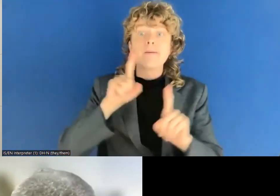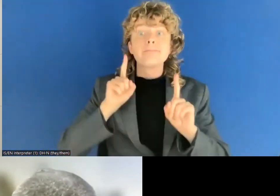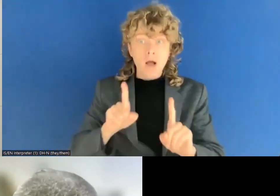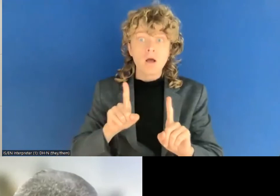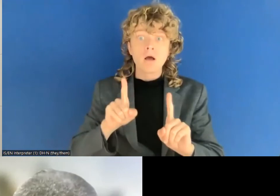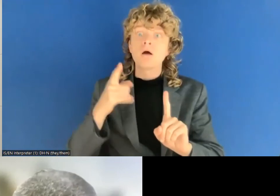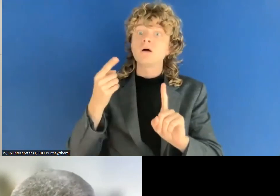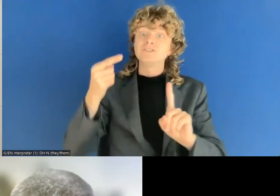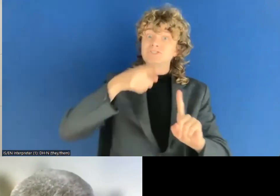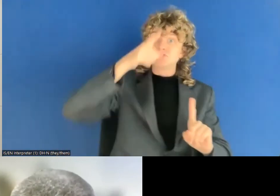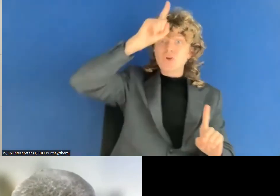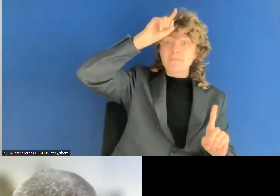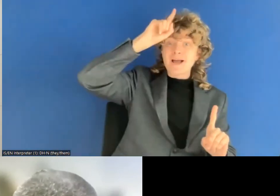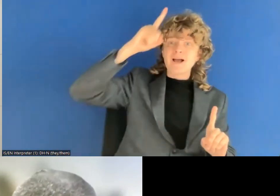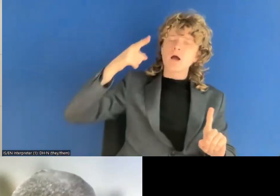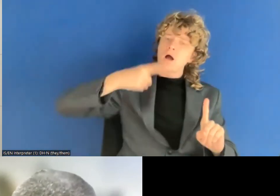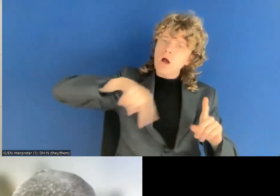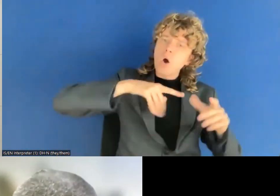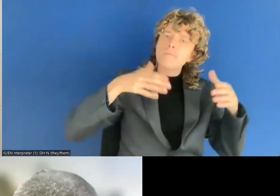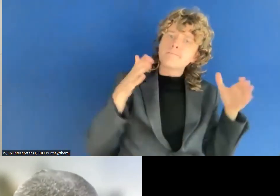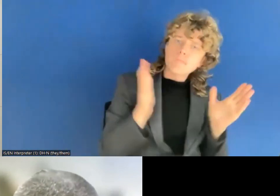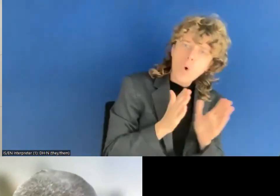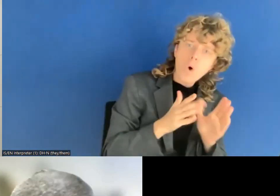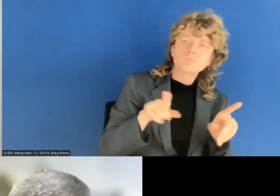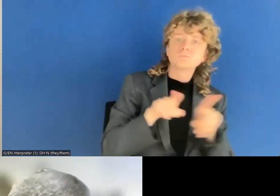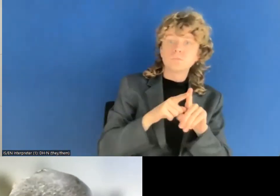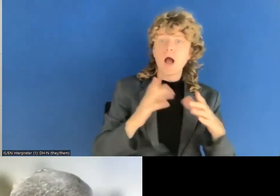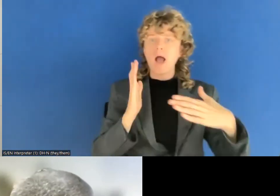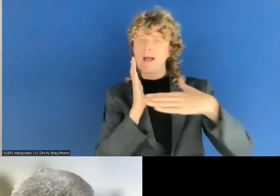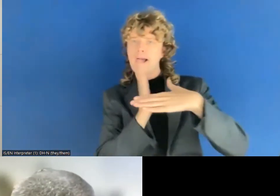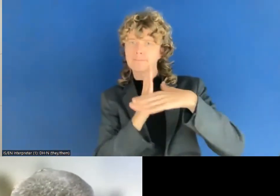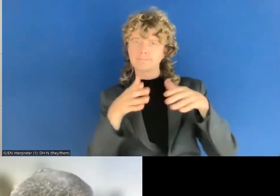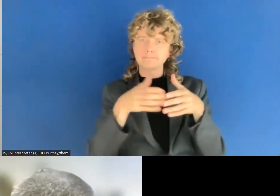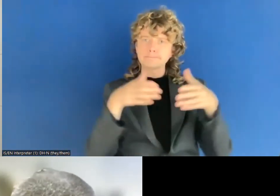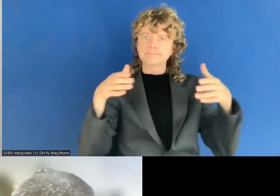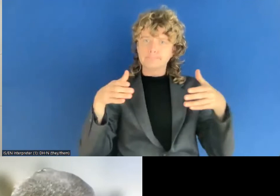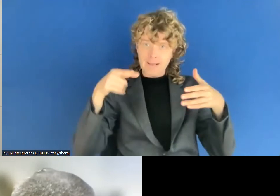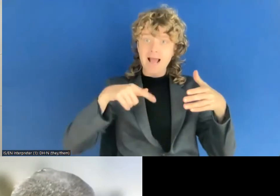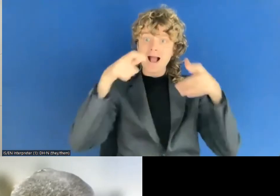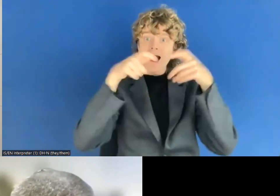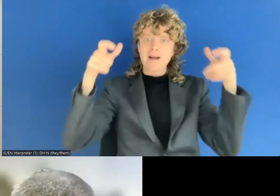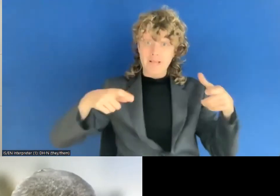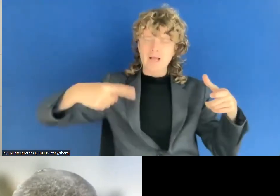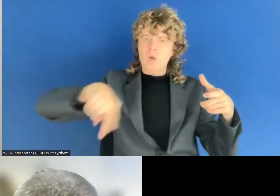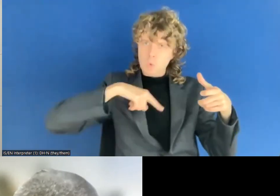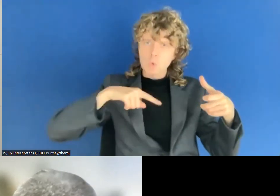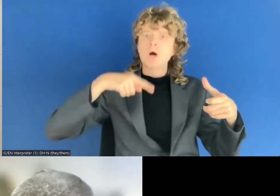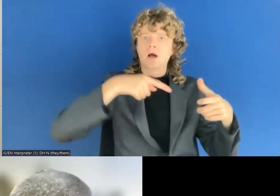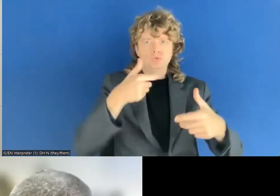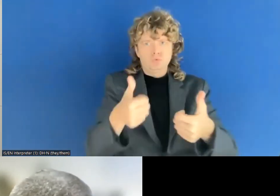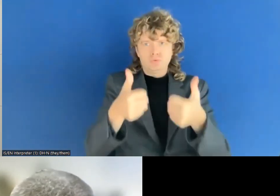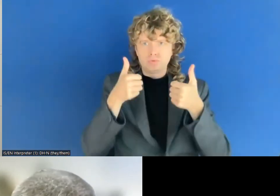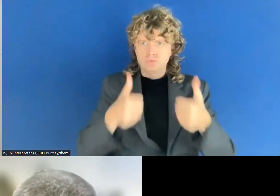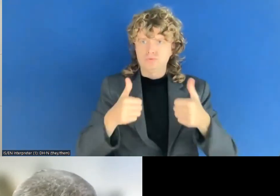small and medium-sized companies play a certain role in the European Accessibility Act, and they need some help. And at least in Germany,